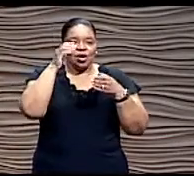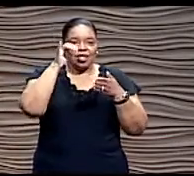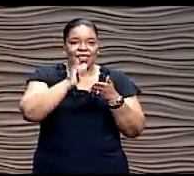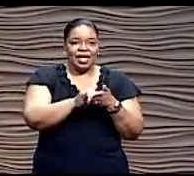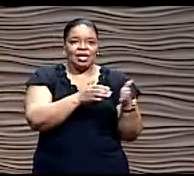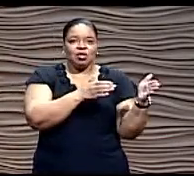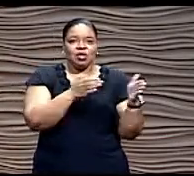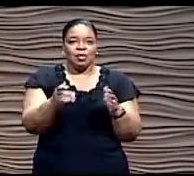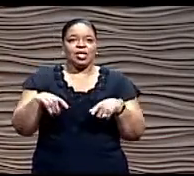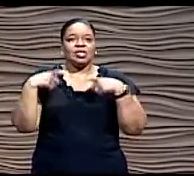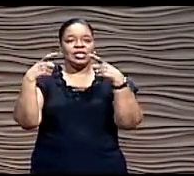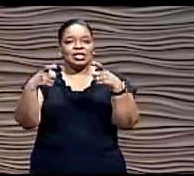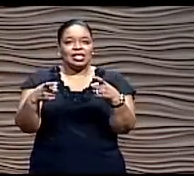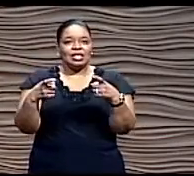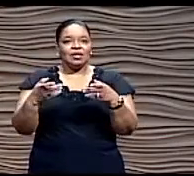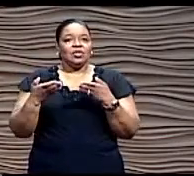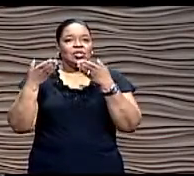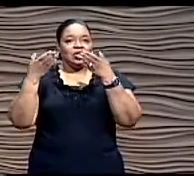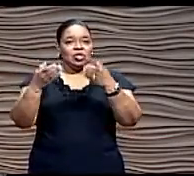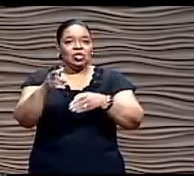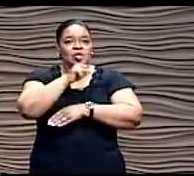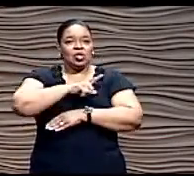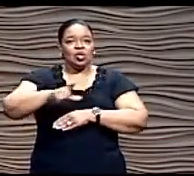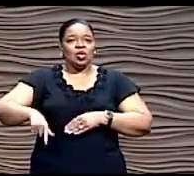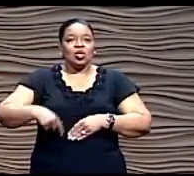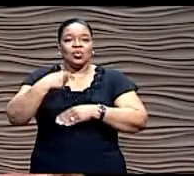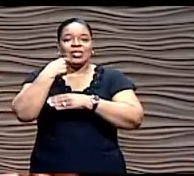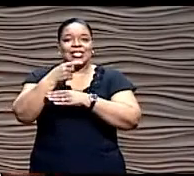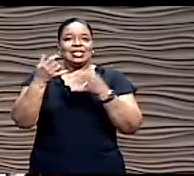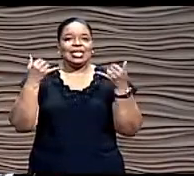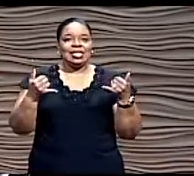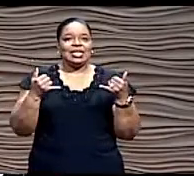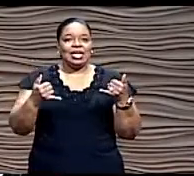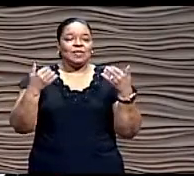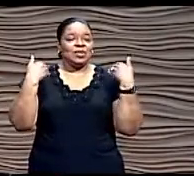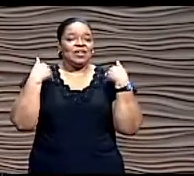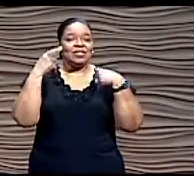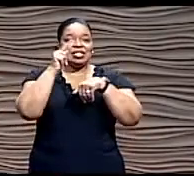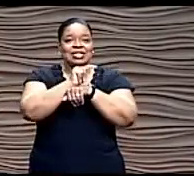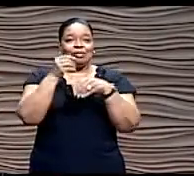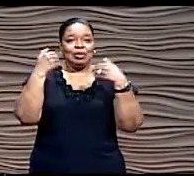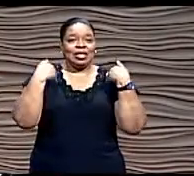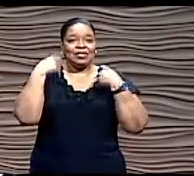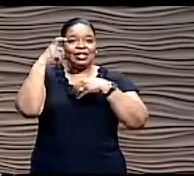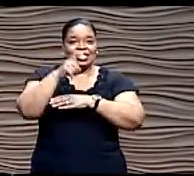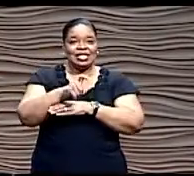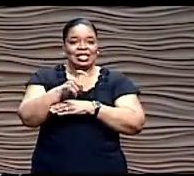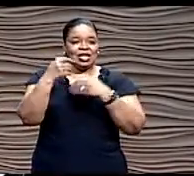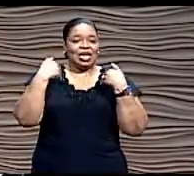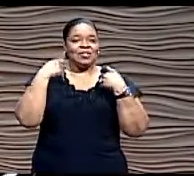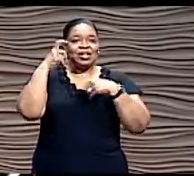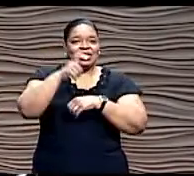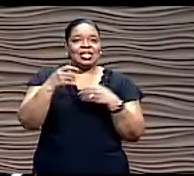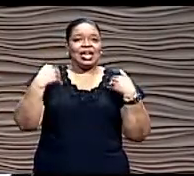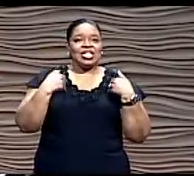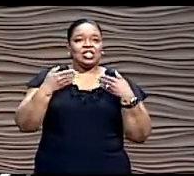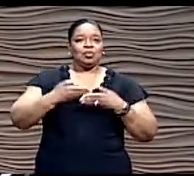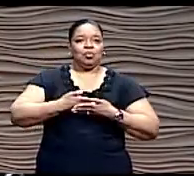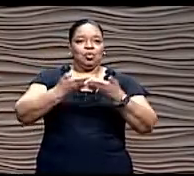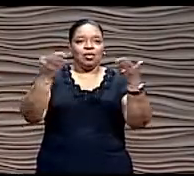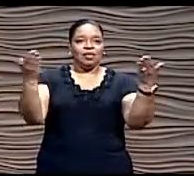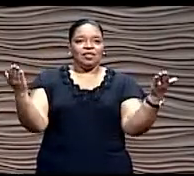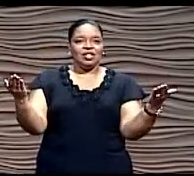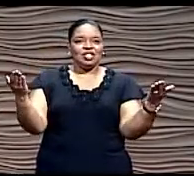our gifts to the Lord, and we say confessionally, where there's a temple, there's a need. Where there's a need, there's